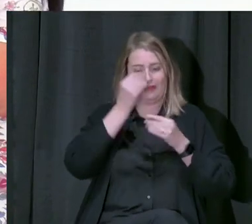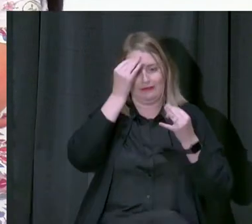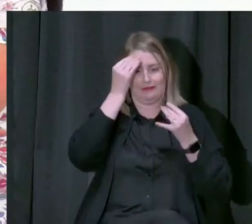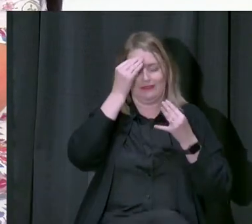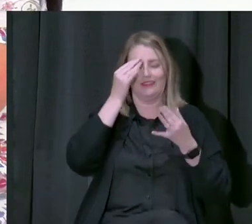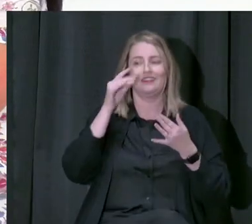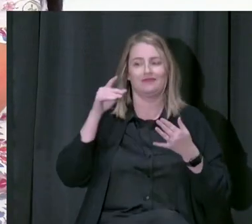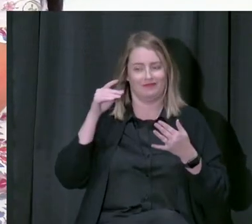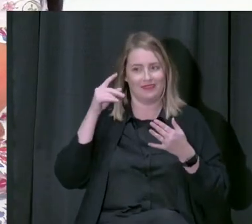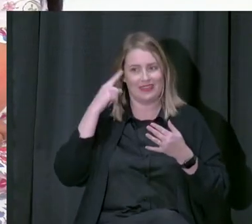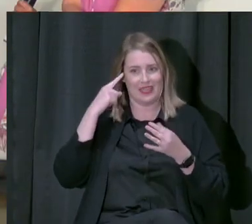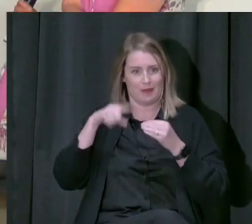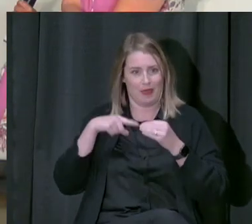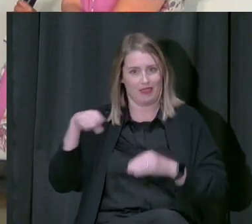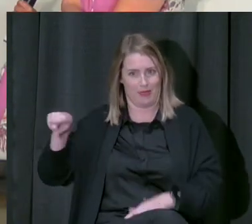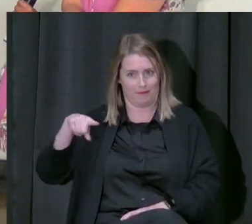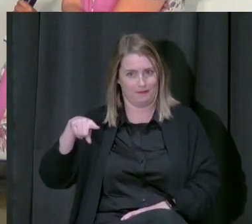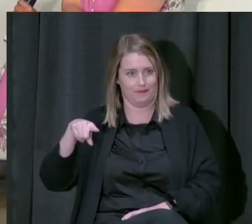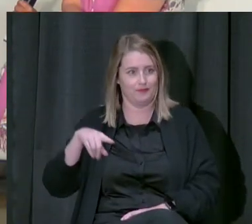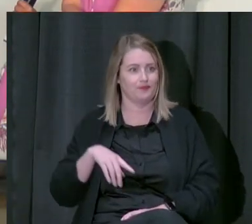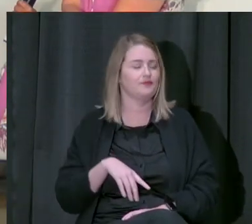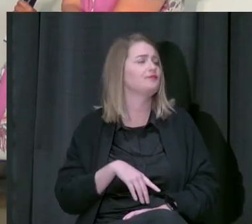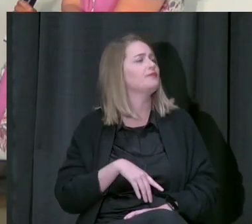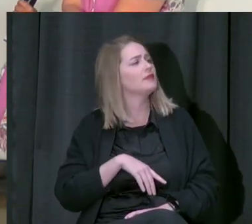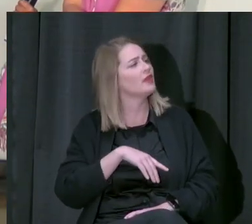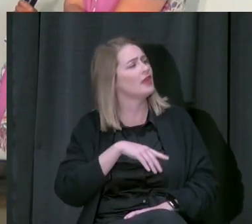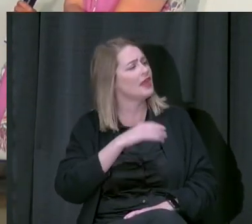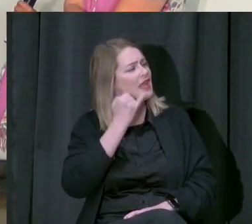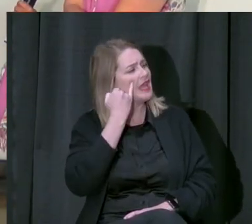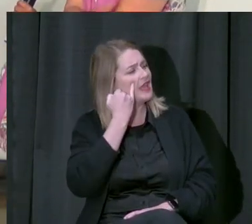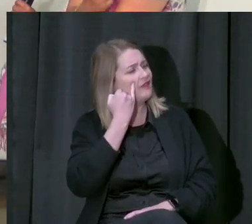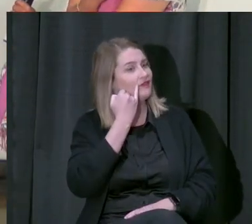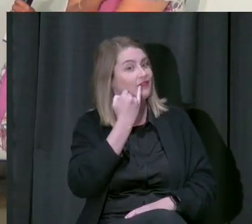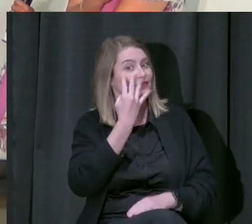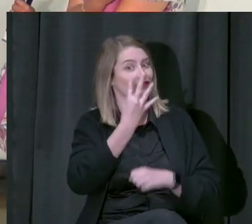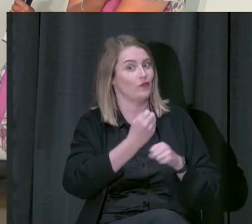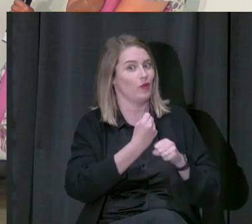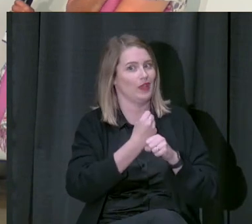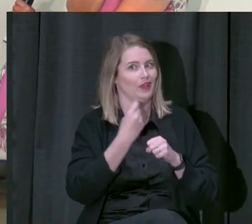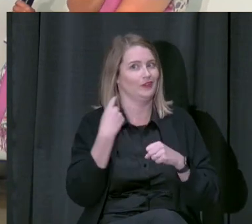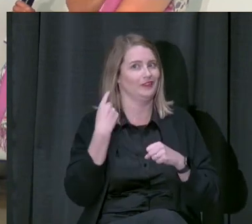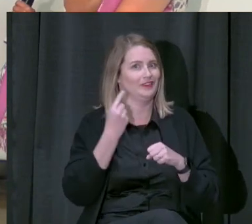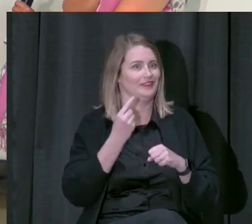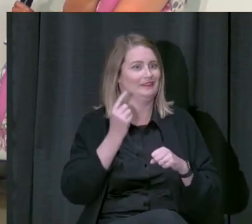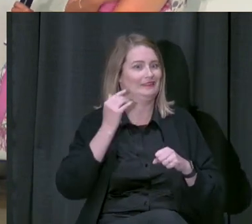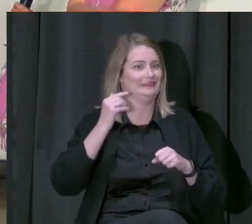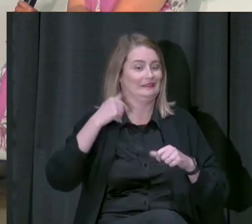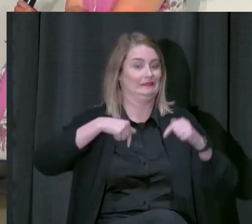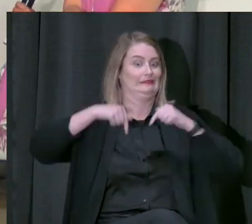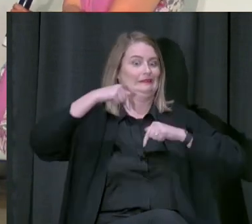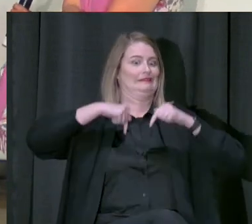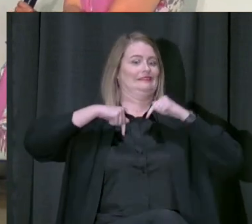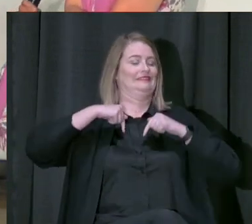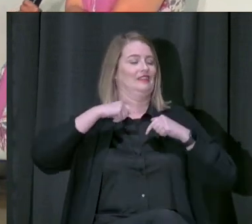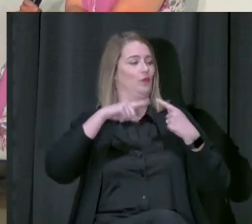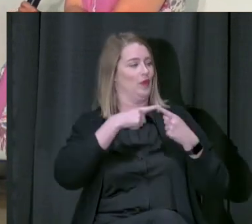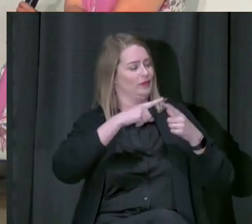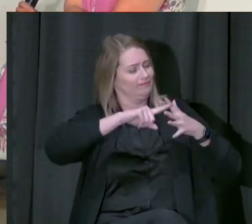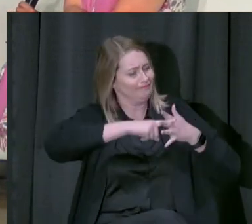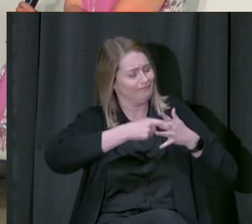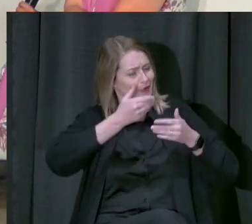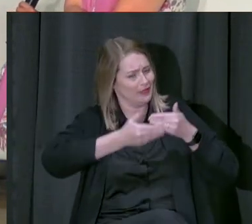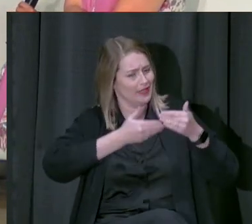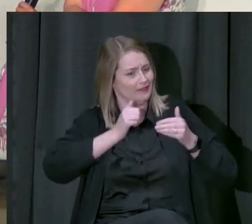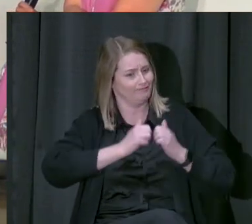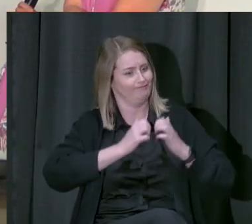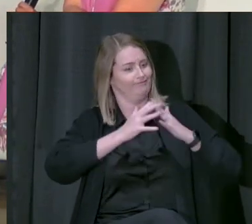is. If you could turn the clock back to 4 years that you've been going through this, when you began the process of establishing the